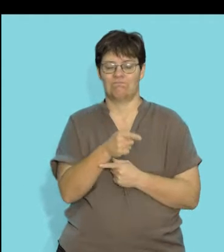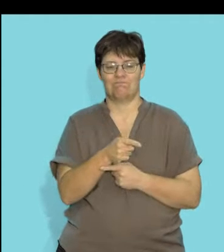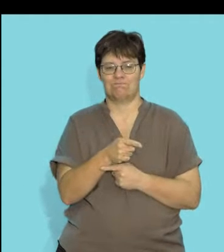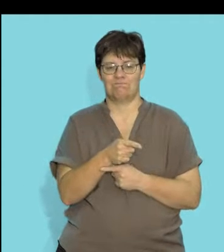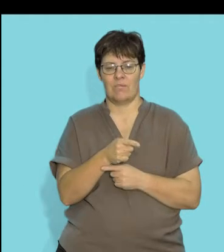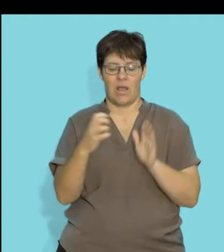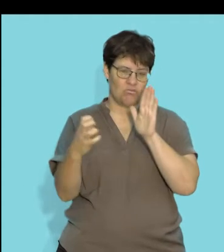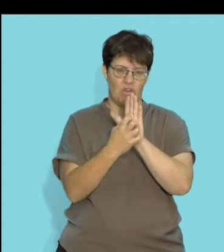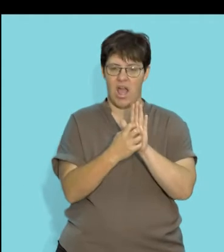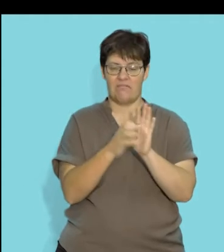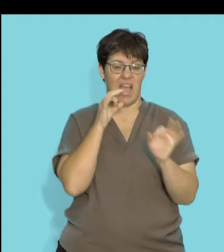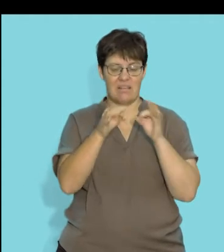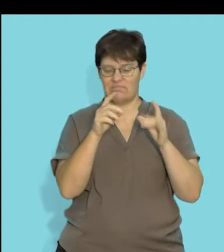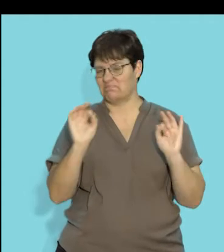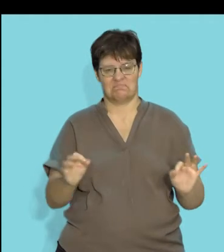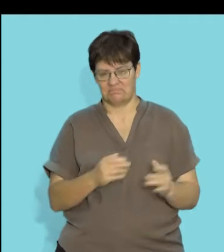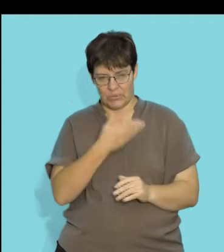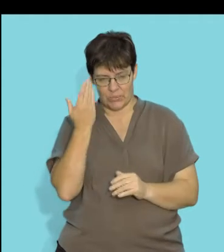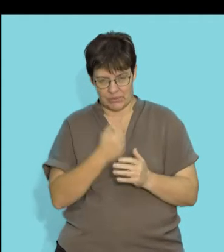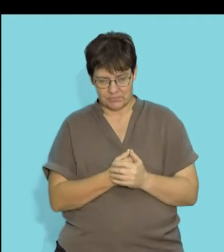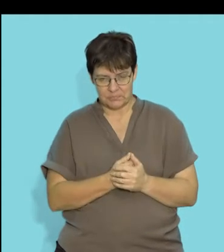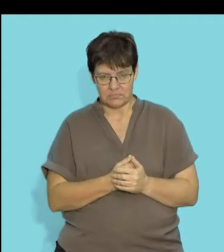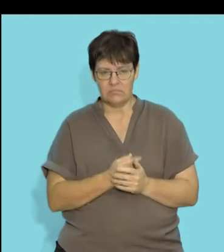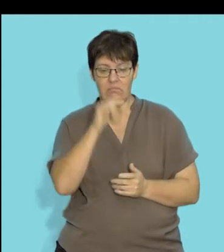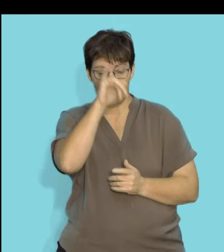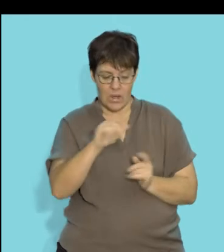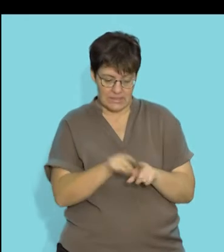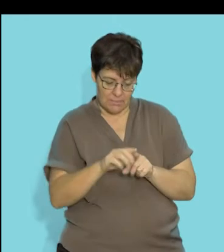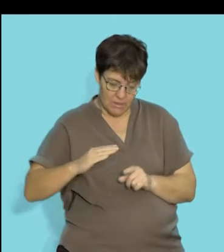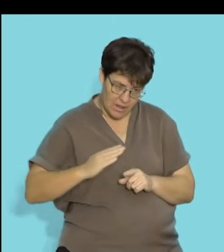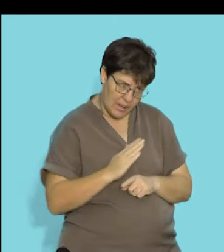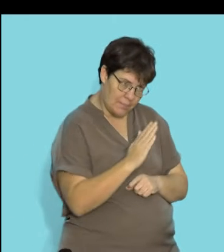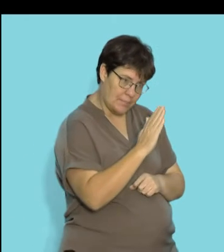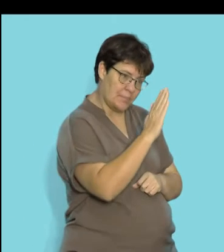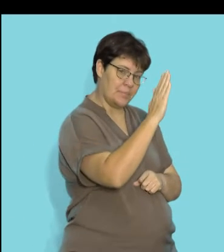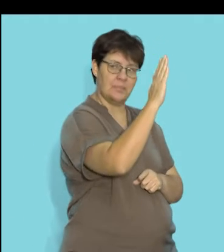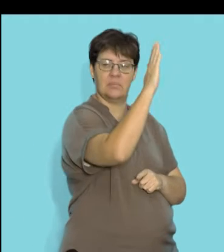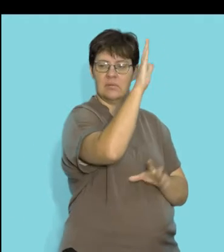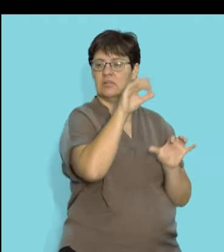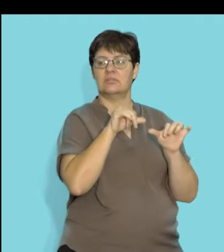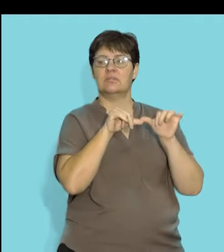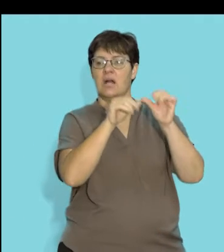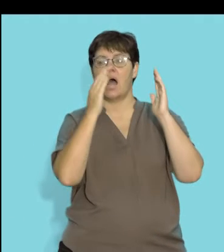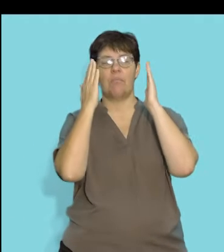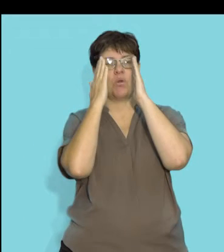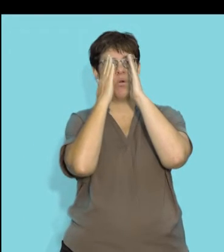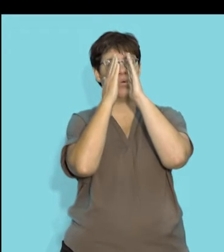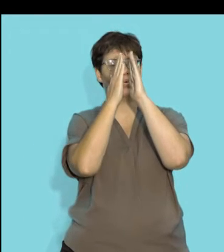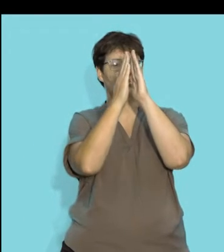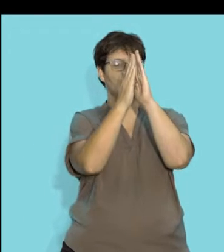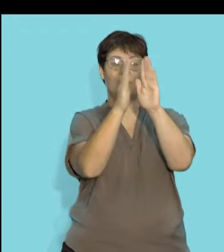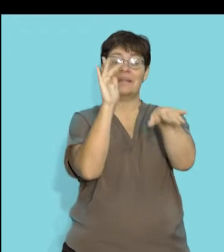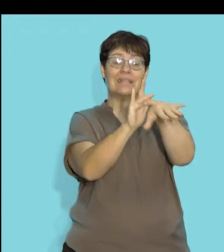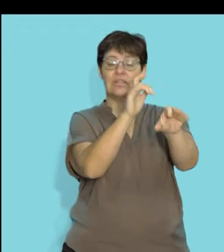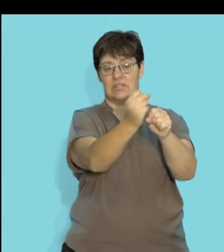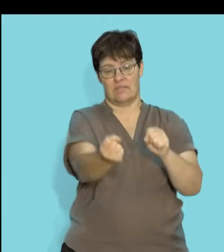no longer a defined graph. Similarly with the y, if it goes up there and I extend this, it will approach and